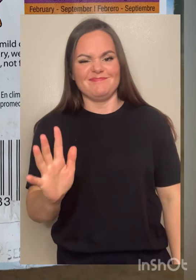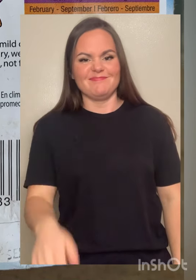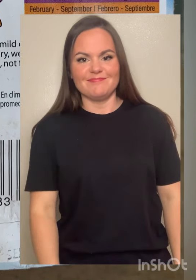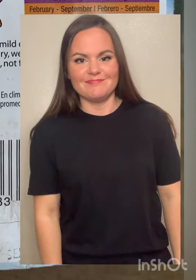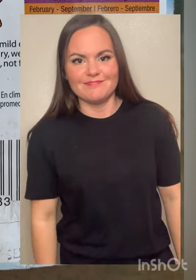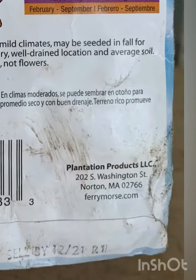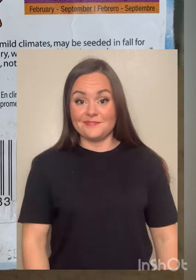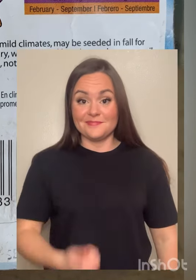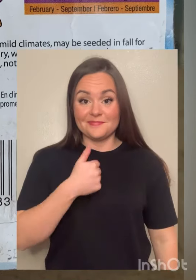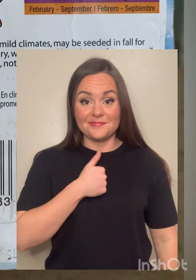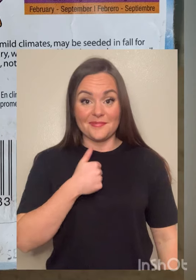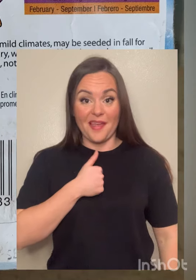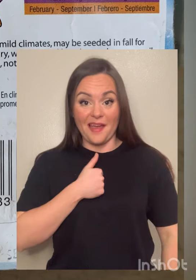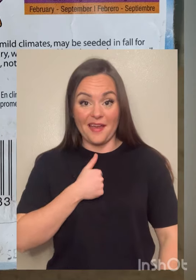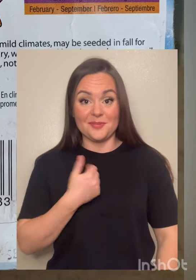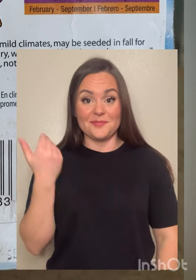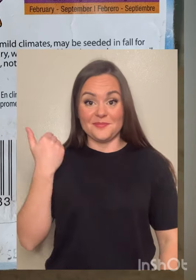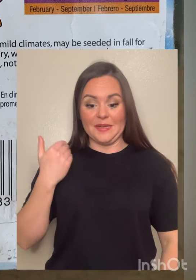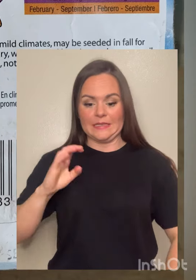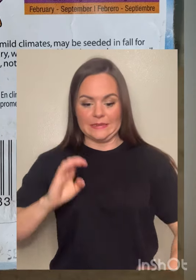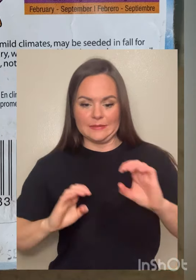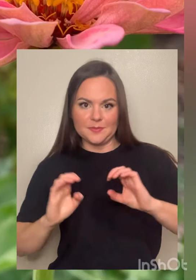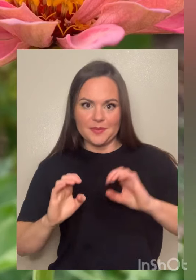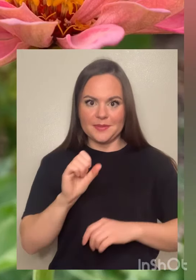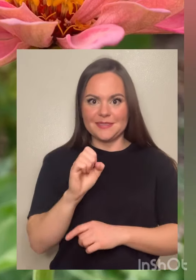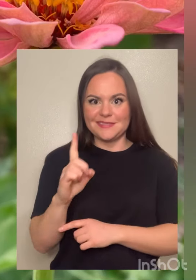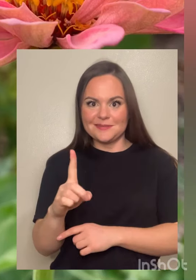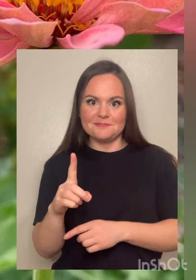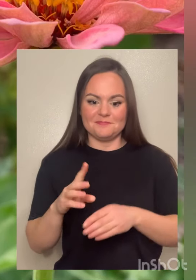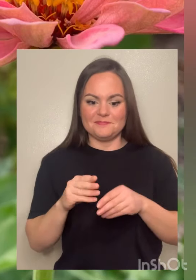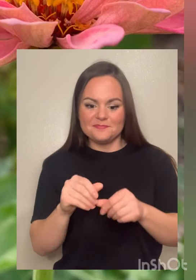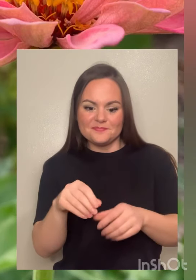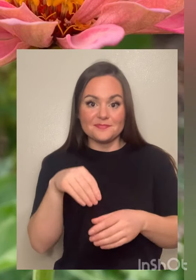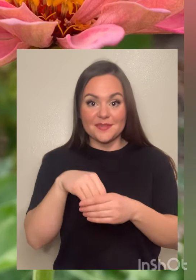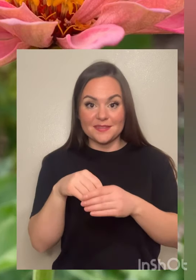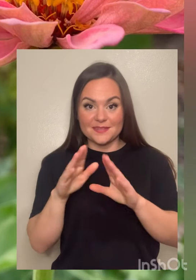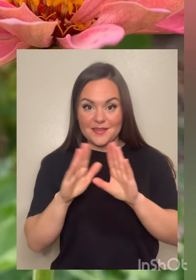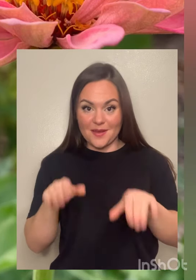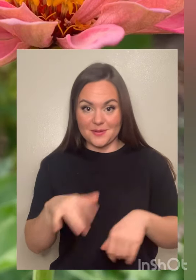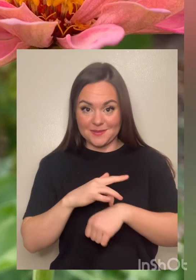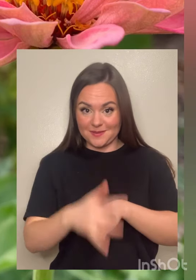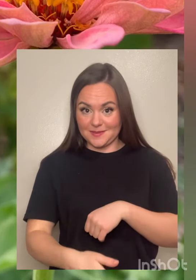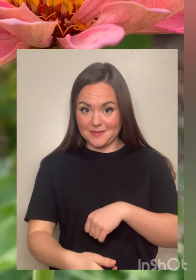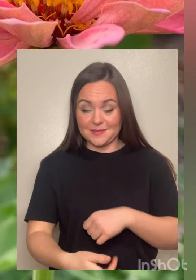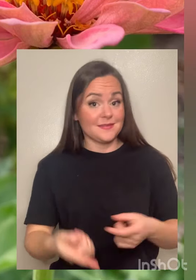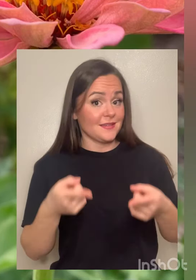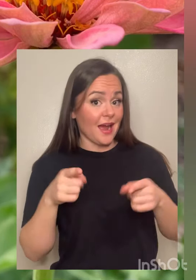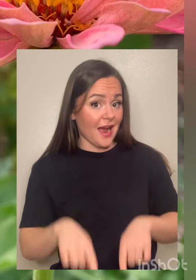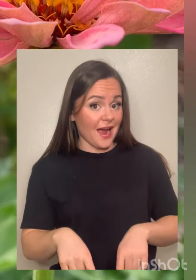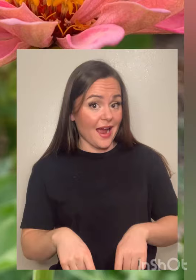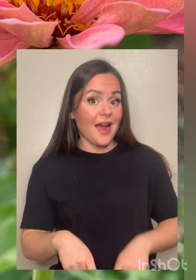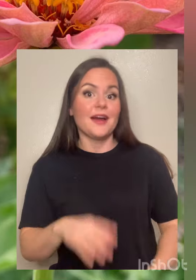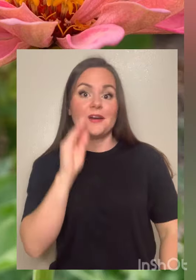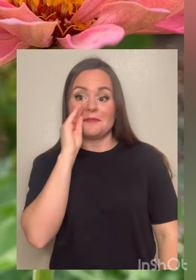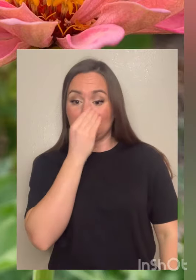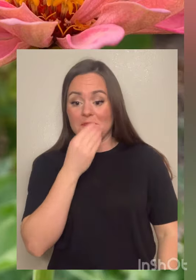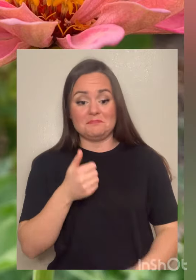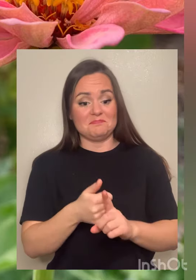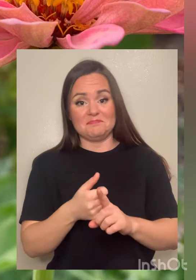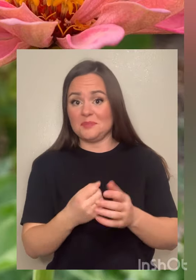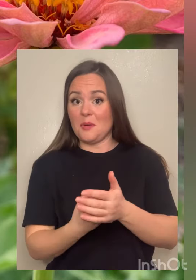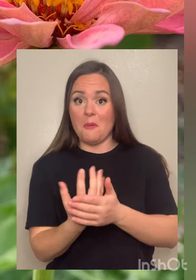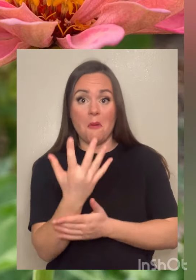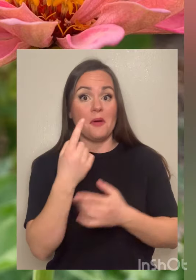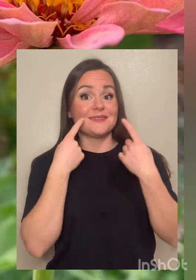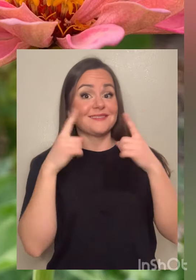zinnias indoors and transferred them outside when it was hot, and they lived just fine, and now I have zinnias blooming in June. It